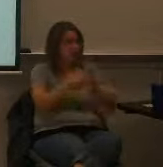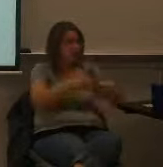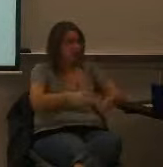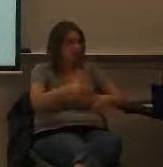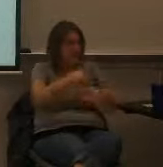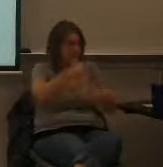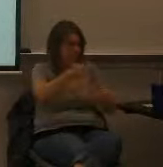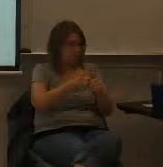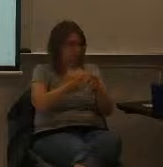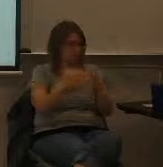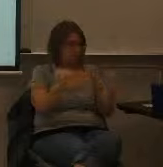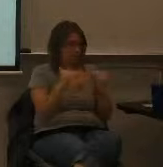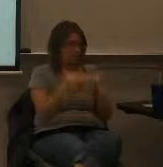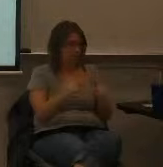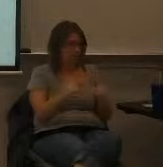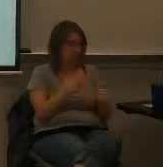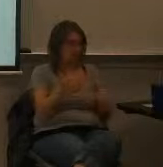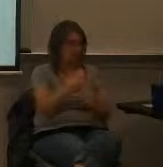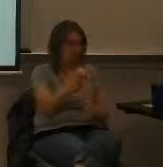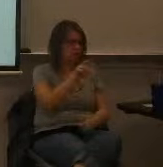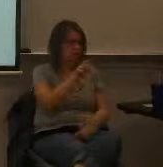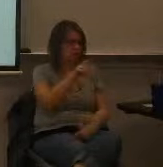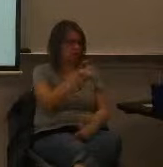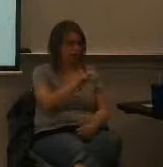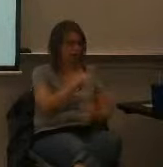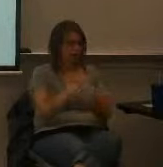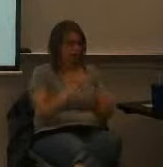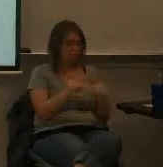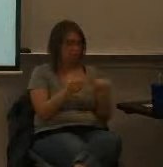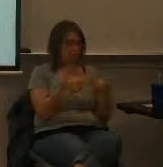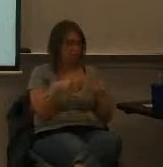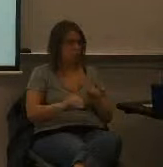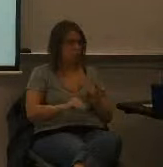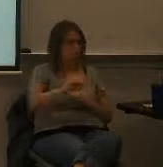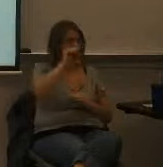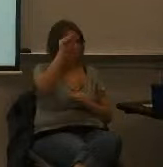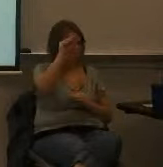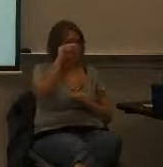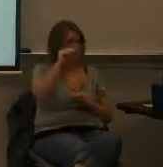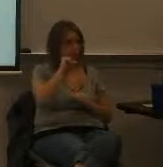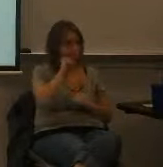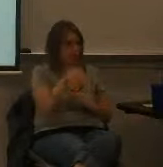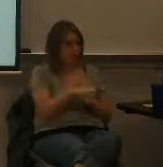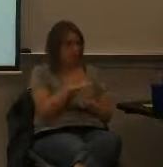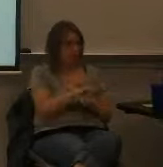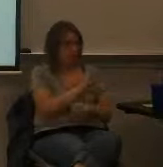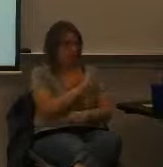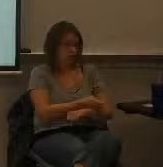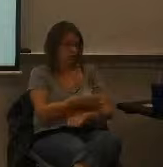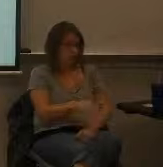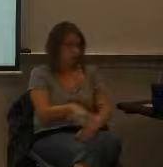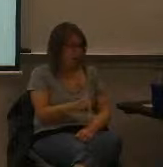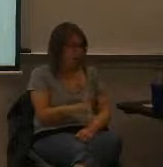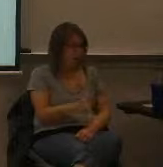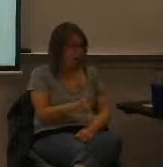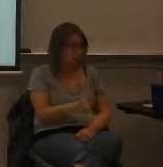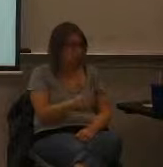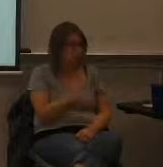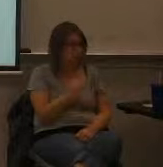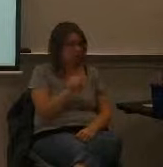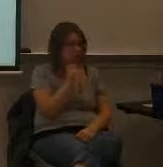level, every trophic level as you move up, right? So if there's not enough energy at the bottom, it's not going to